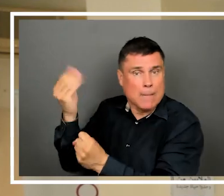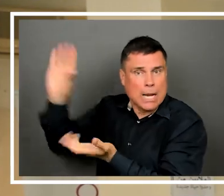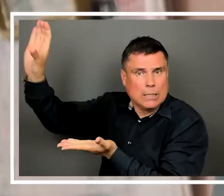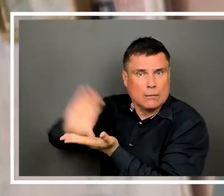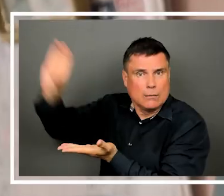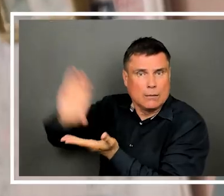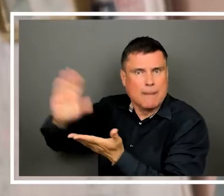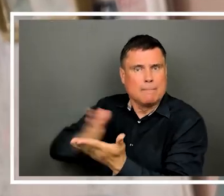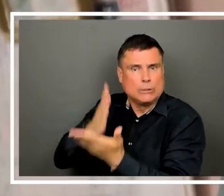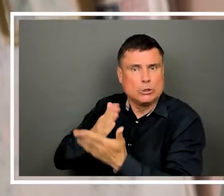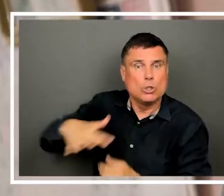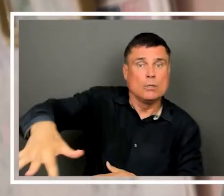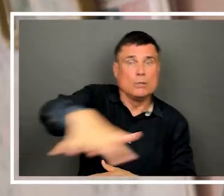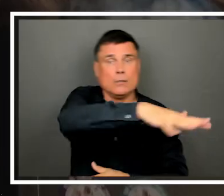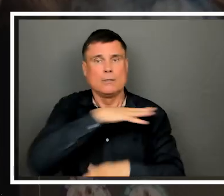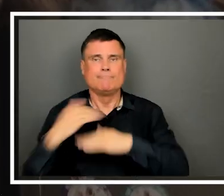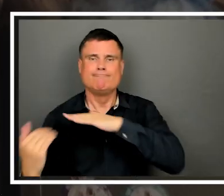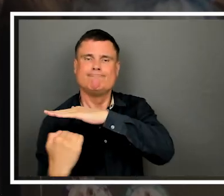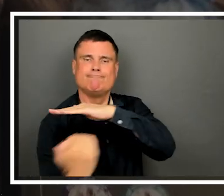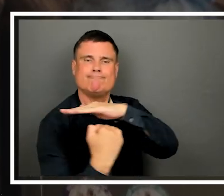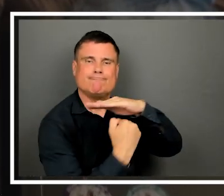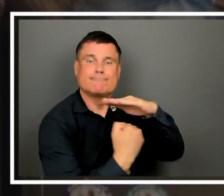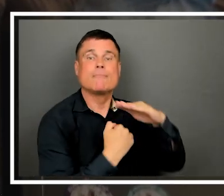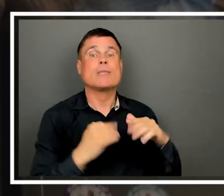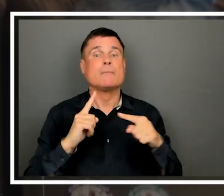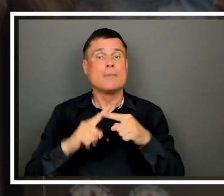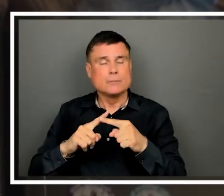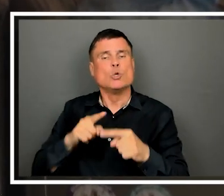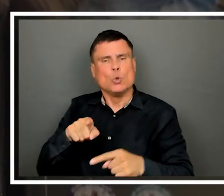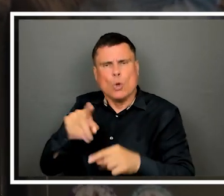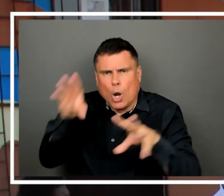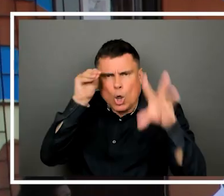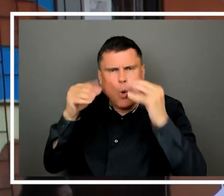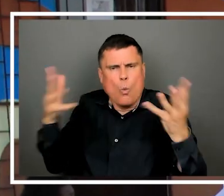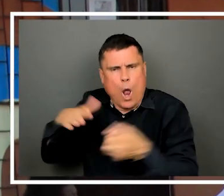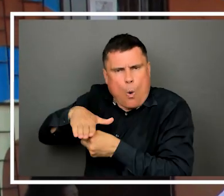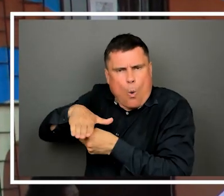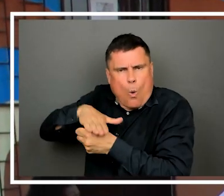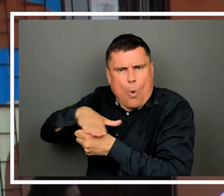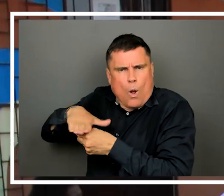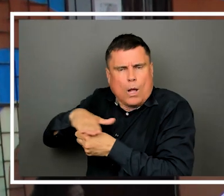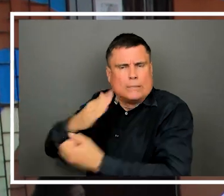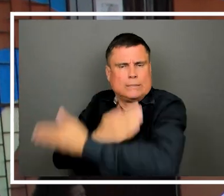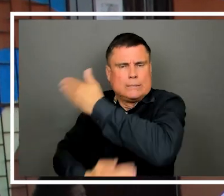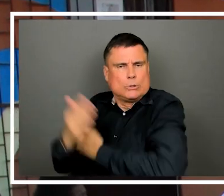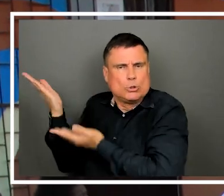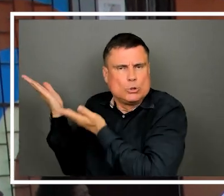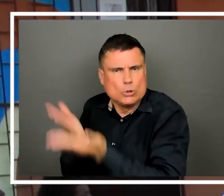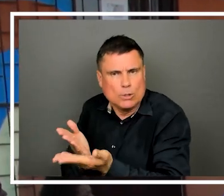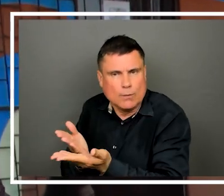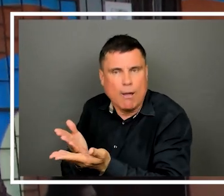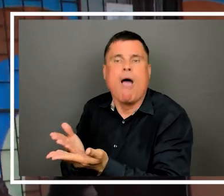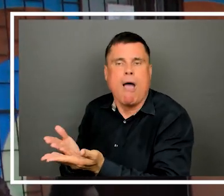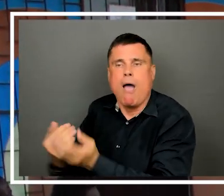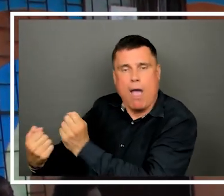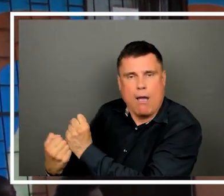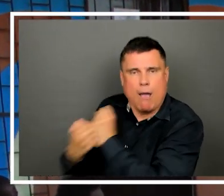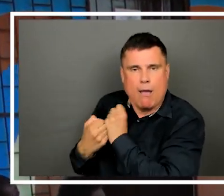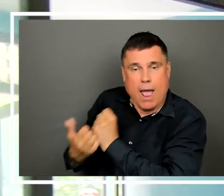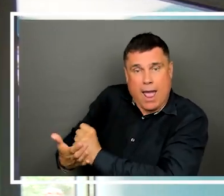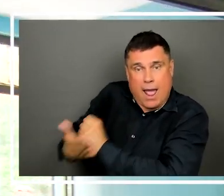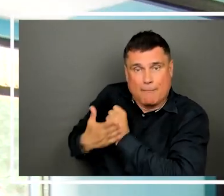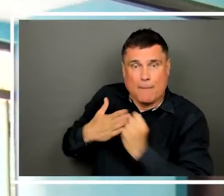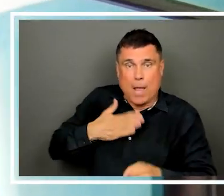inclusion. You can learn about local disability services so that they can help you make your workplace more